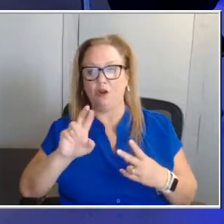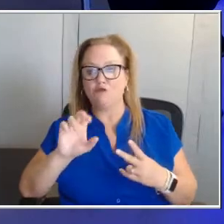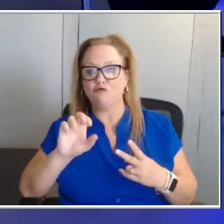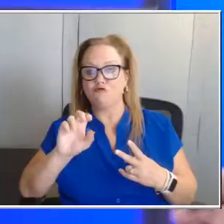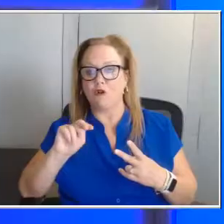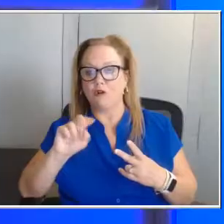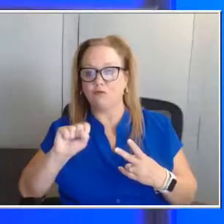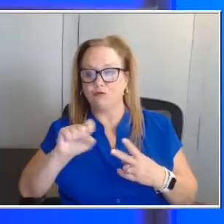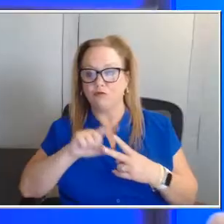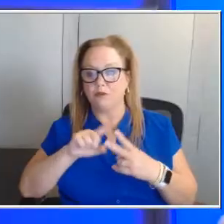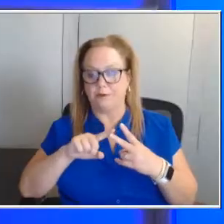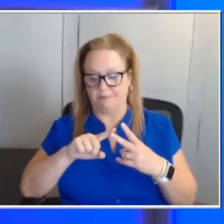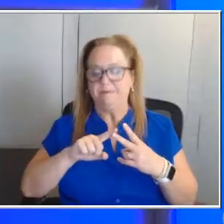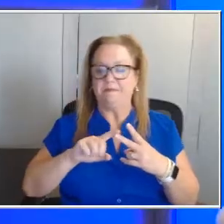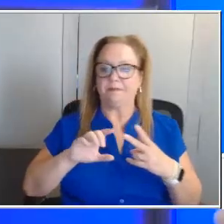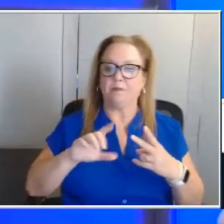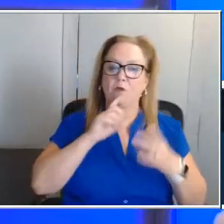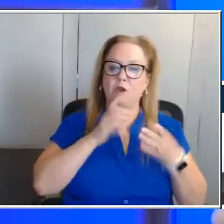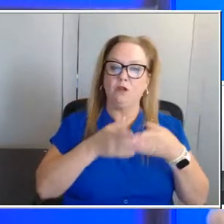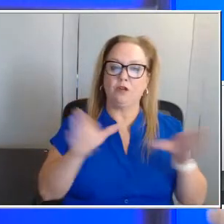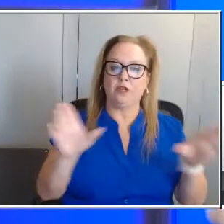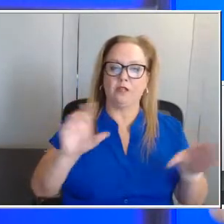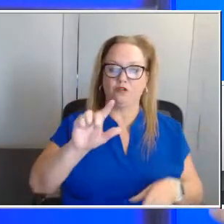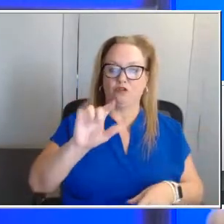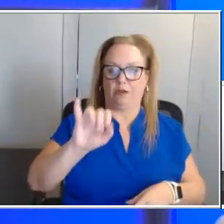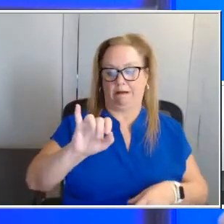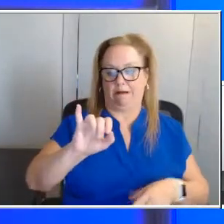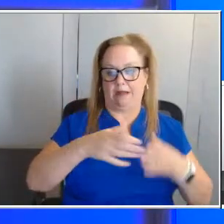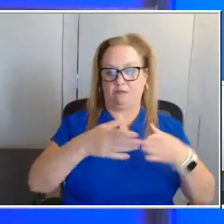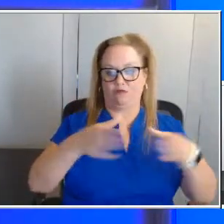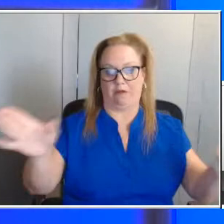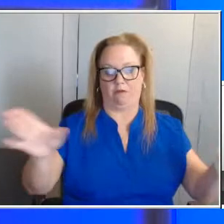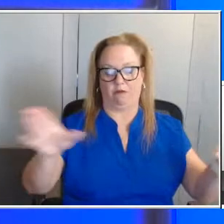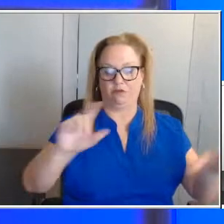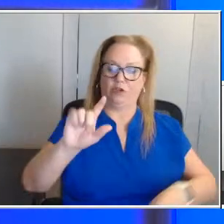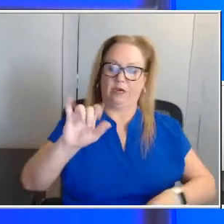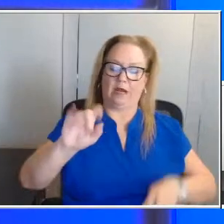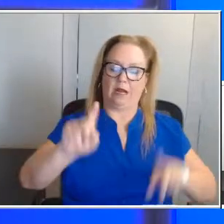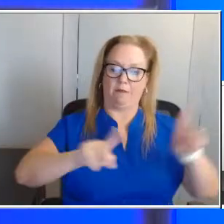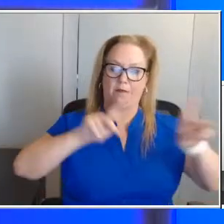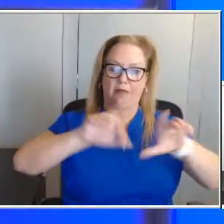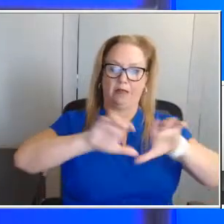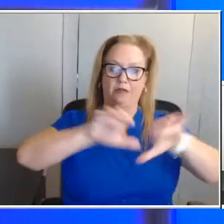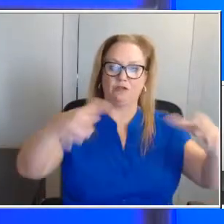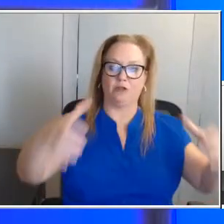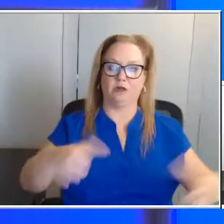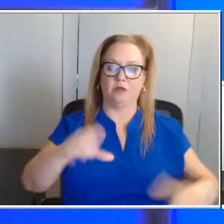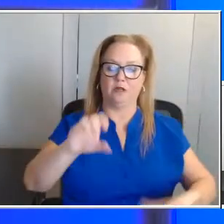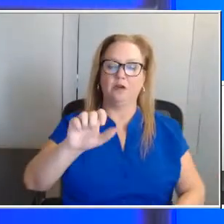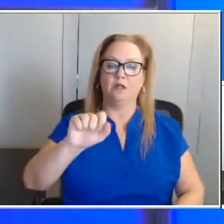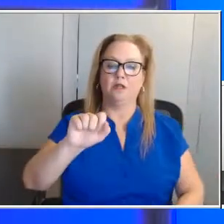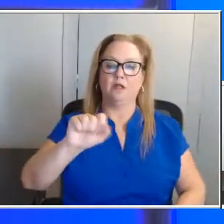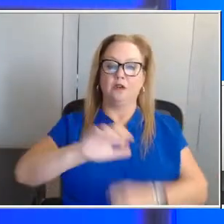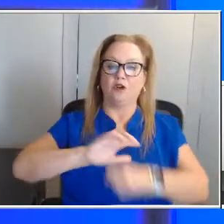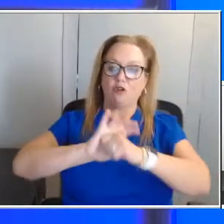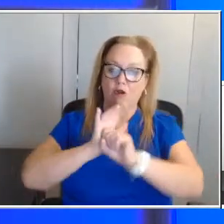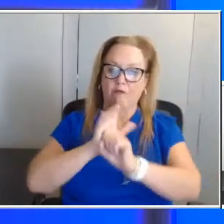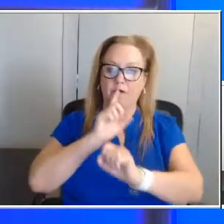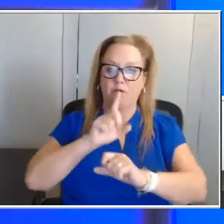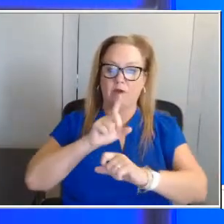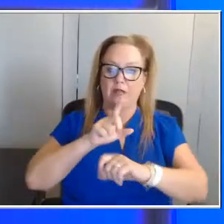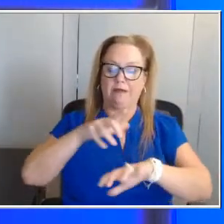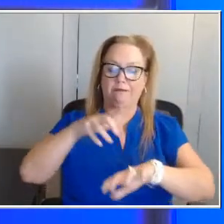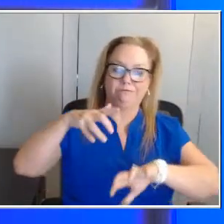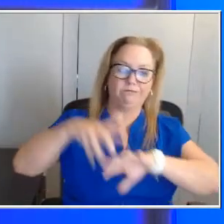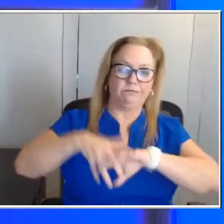when you look at kind of just the general GI population, I think up front, we talk about how SARS-CoV-2 really enters the host, and that's